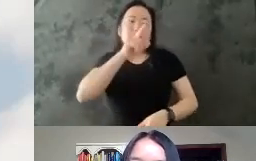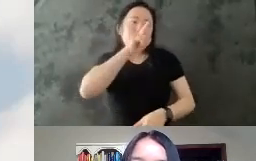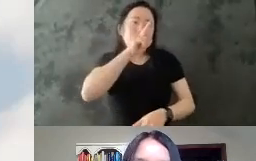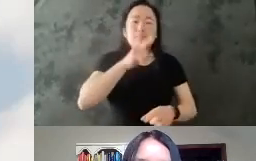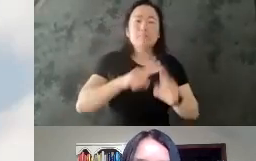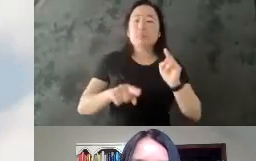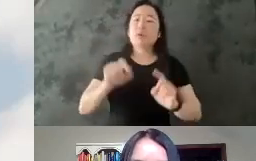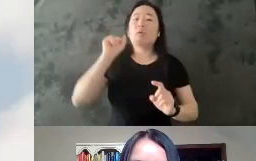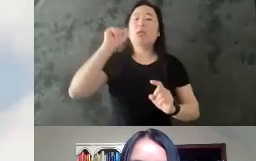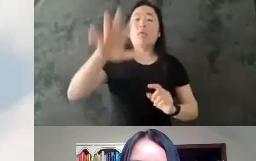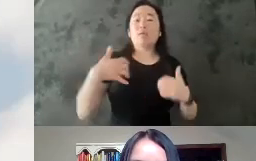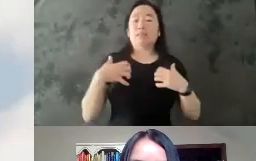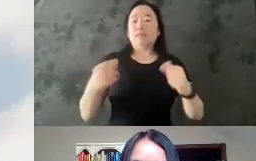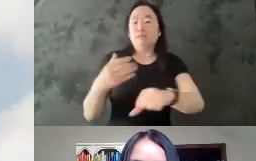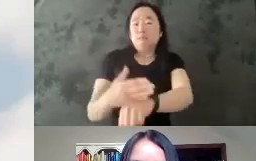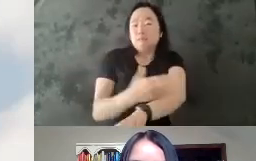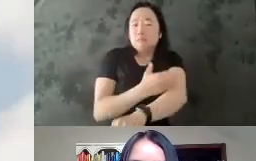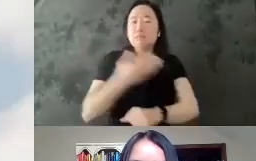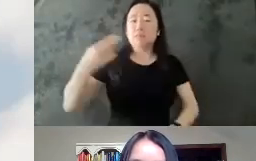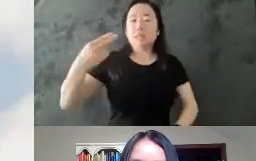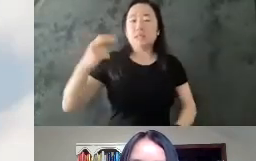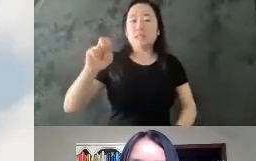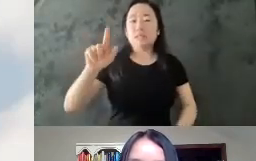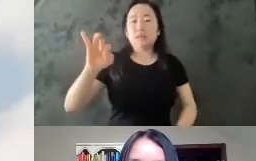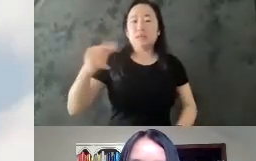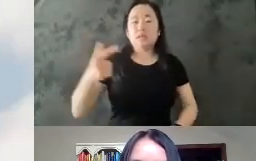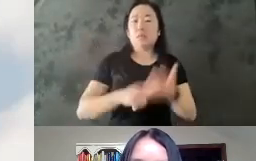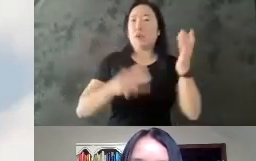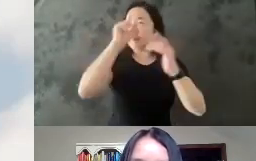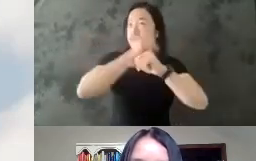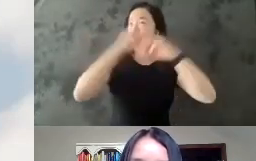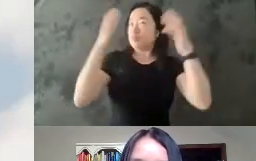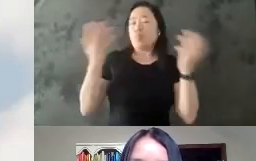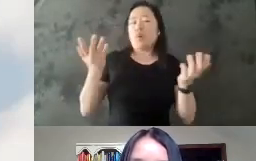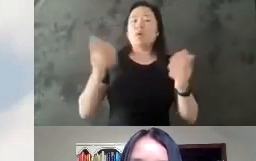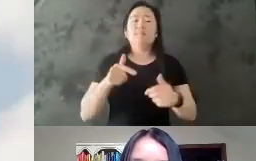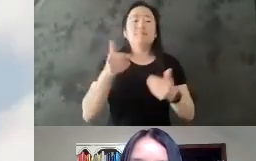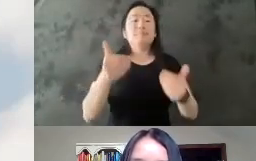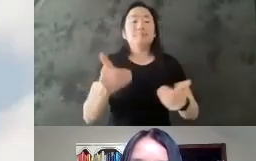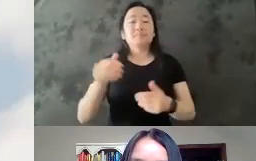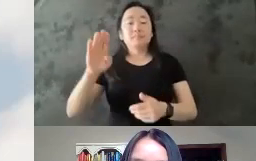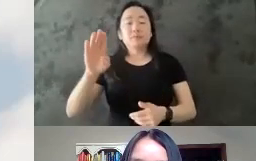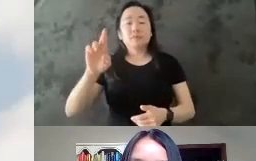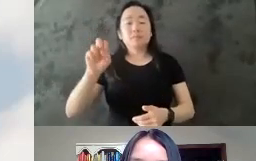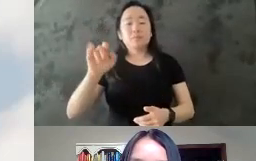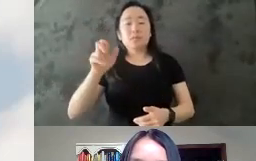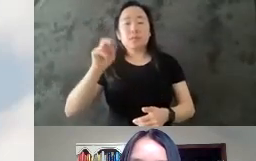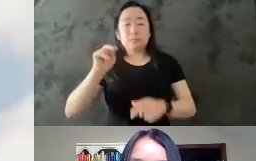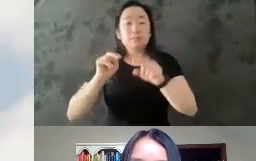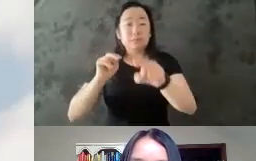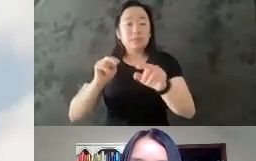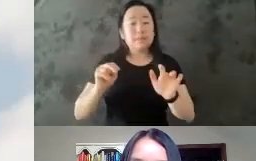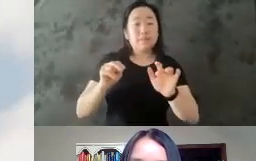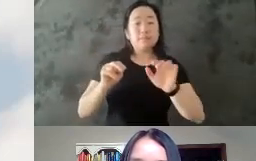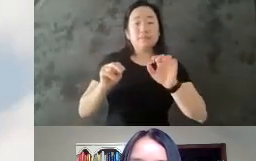healing. And so Brennison put the link in the chat. If you click on that link and use the code listed on the